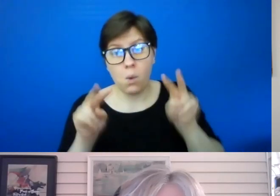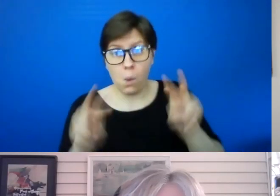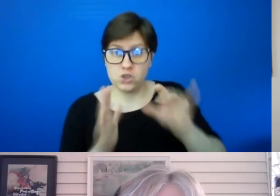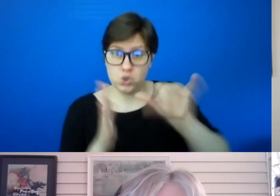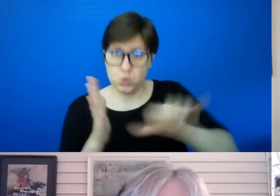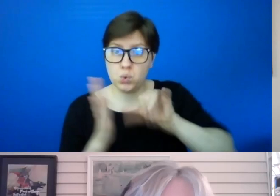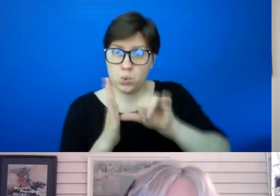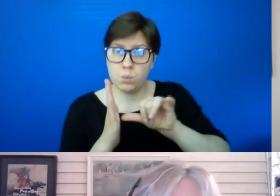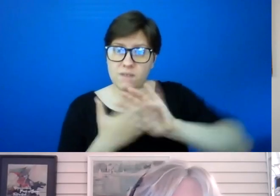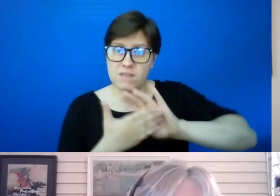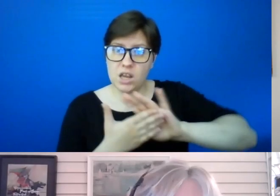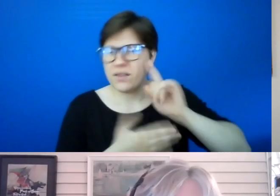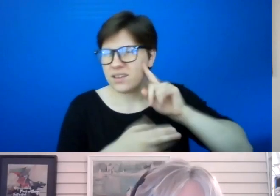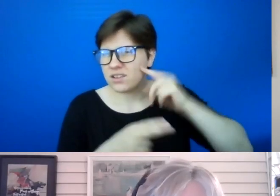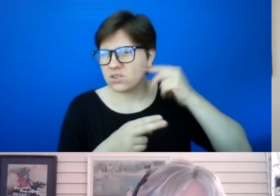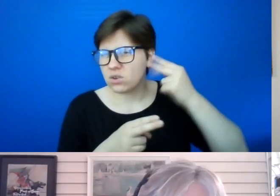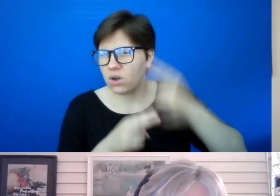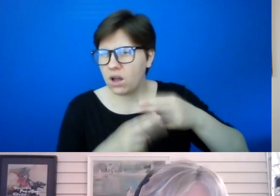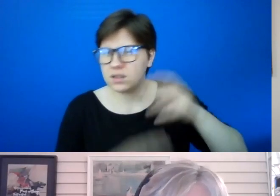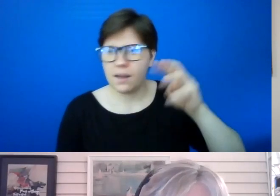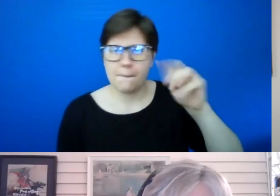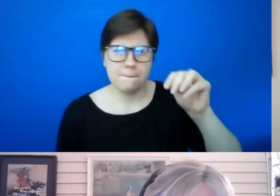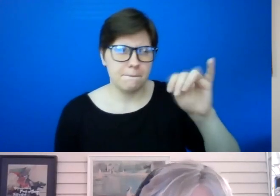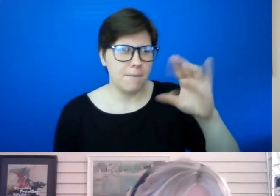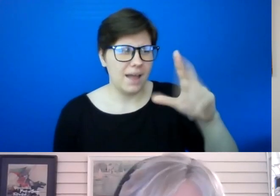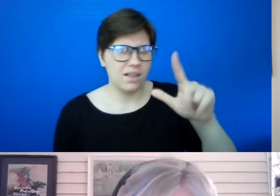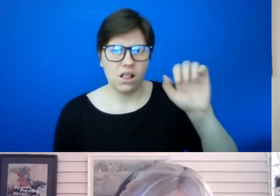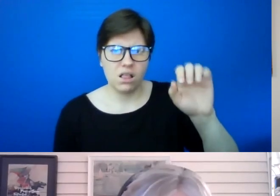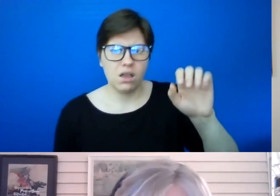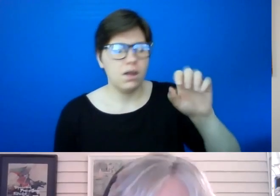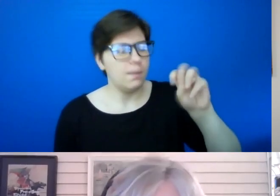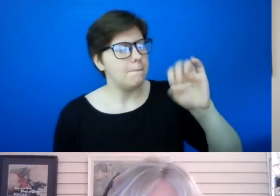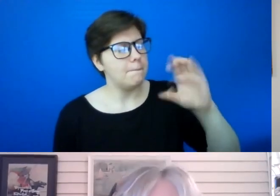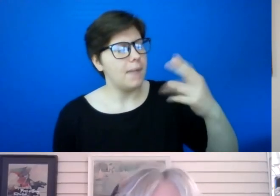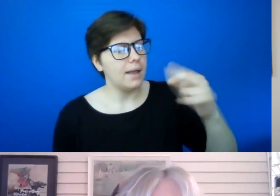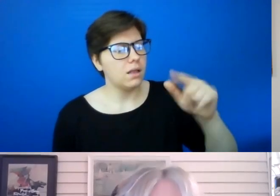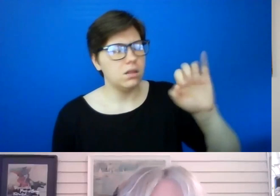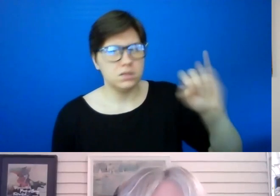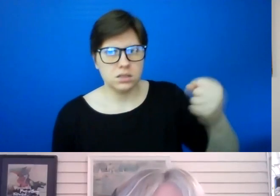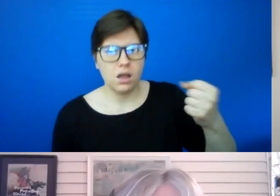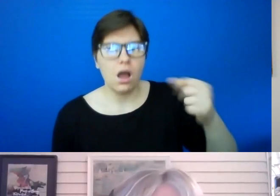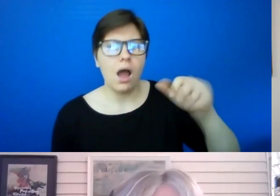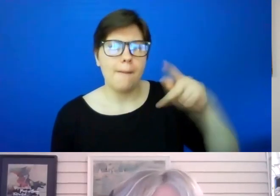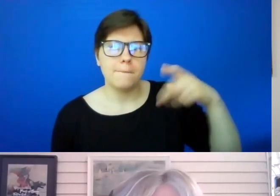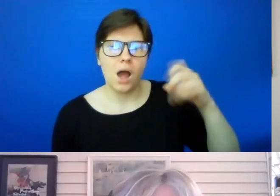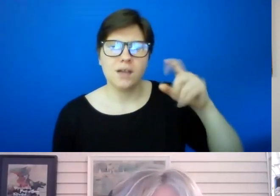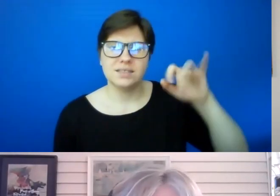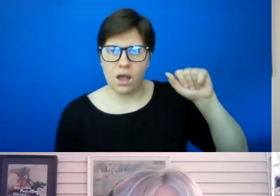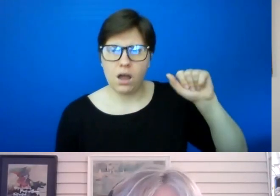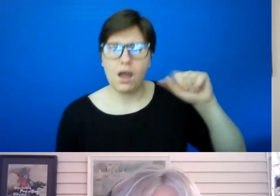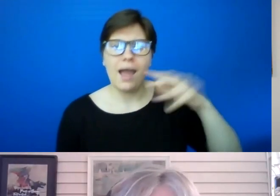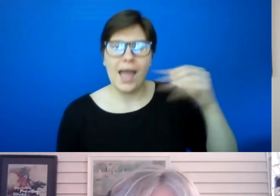video, I think it's called Michael's Apoxia and Brain Injury, in which you can see